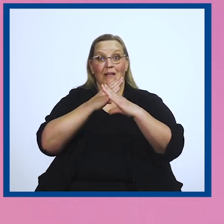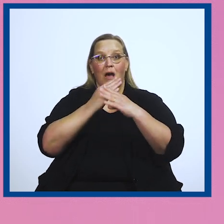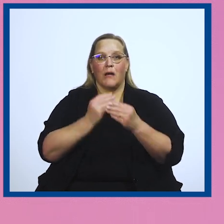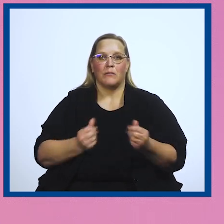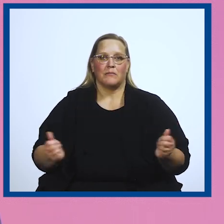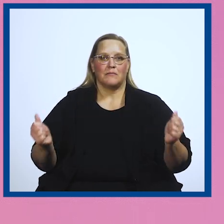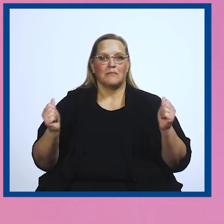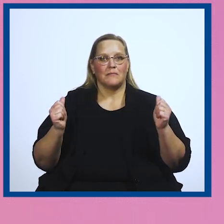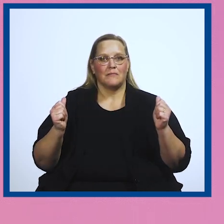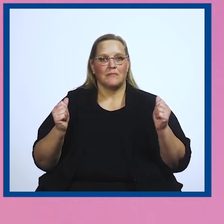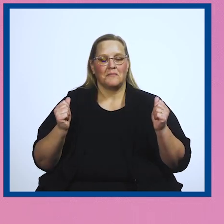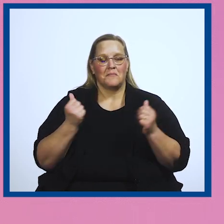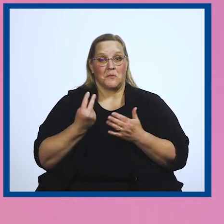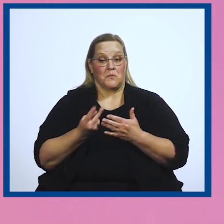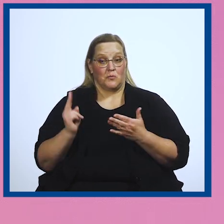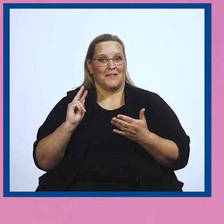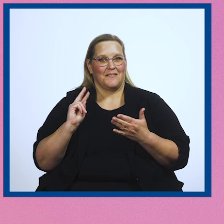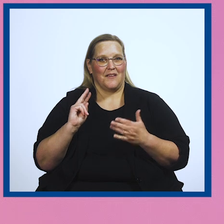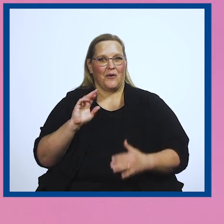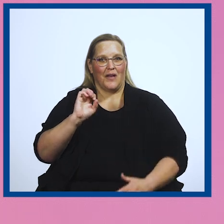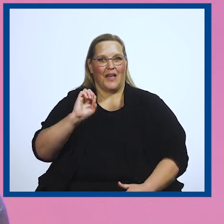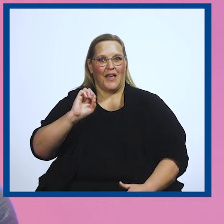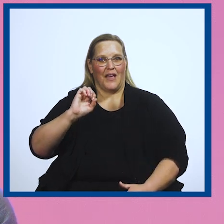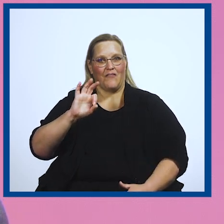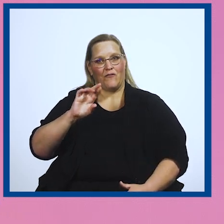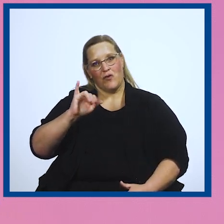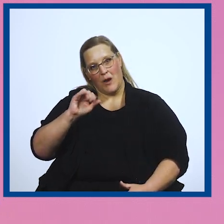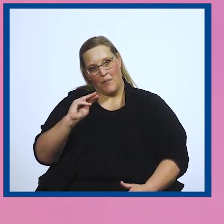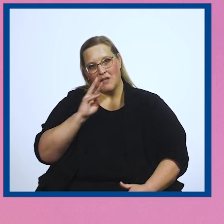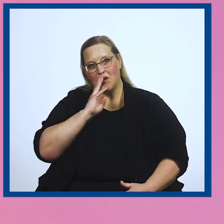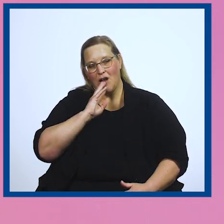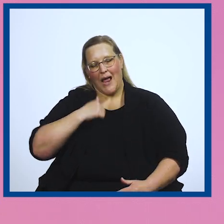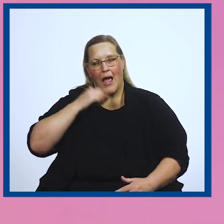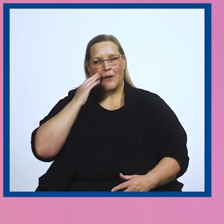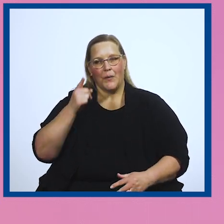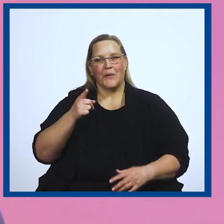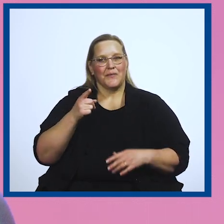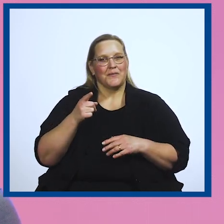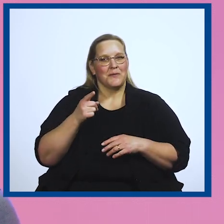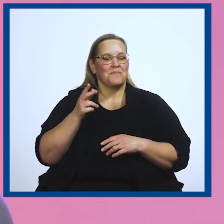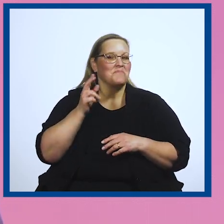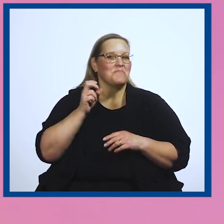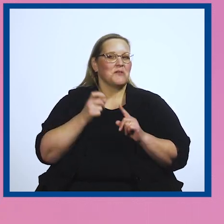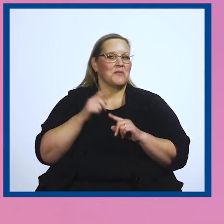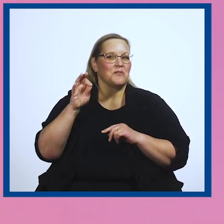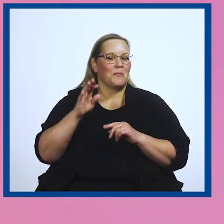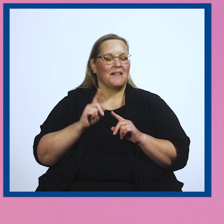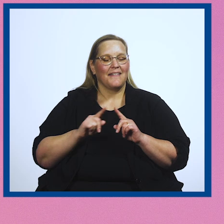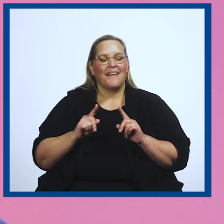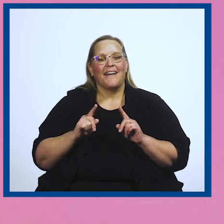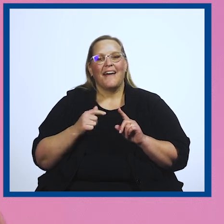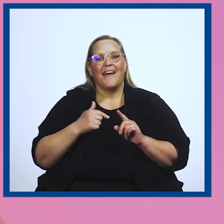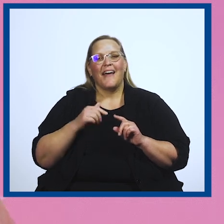know, a couple of weeks ago, Ephraim, my pastor Ephraim, I know you're checking out this sermon. I see you out there. Ephraim talked